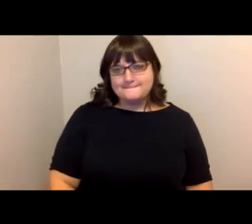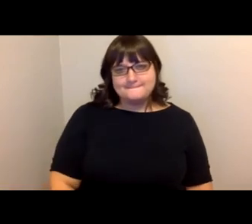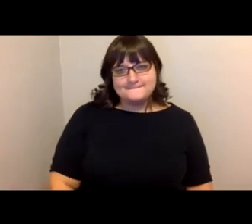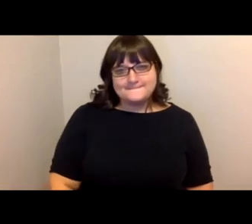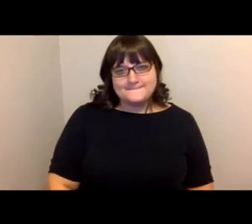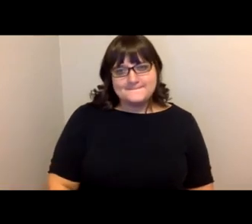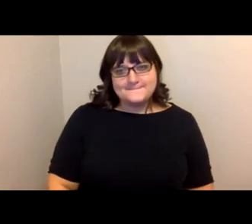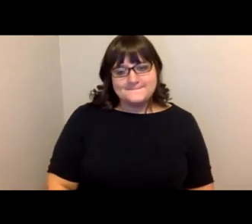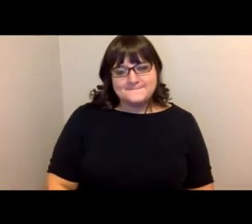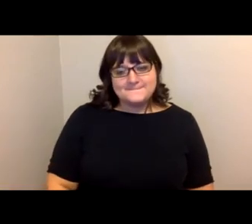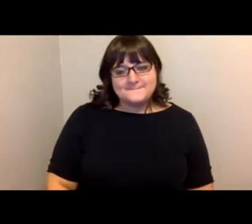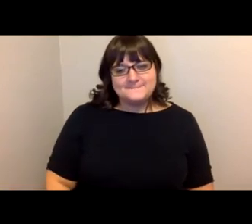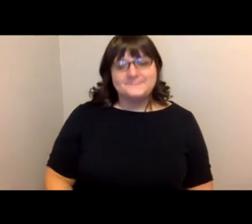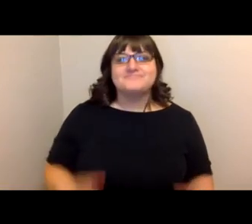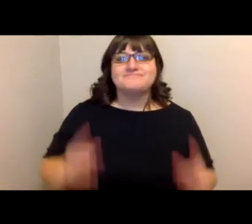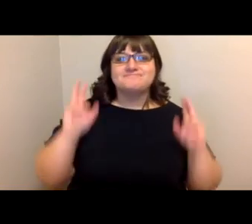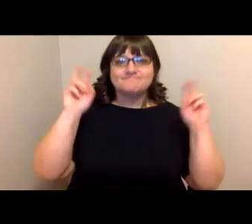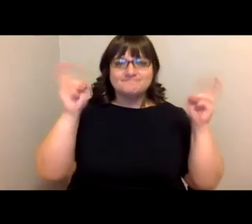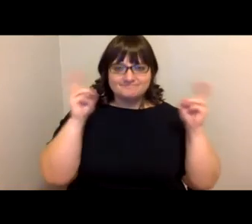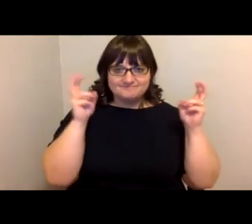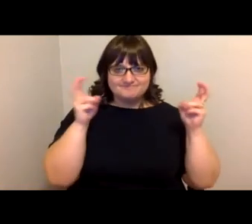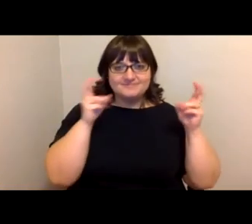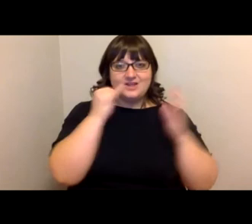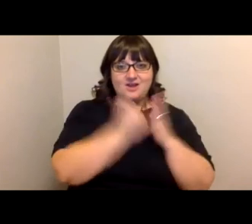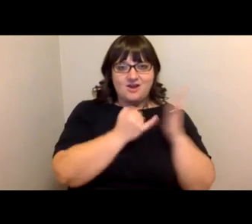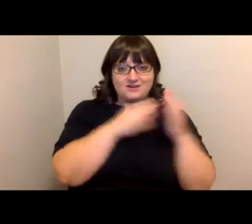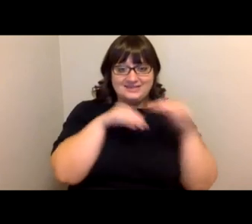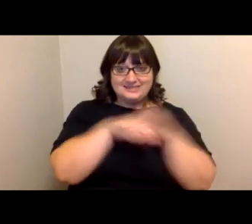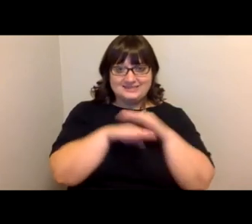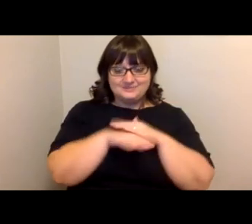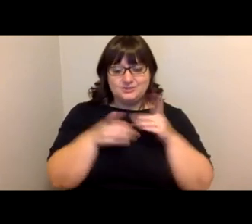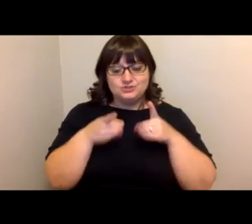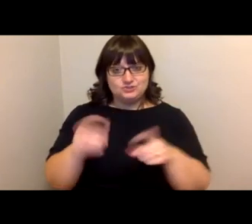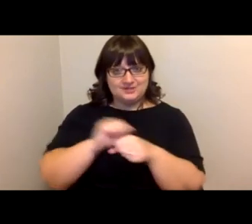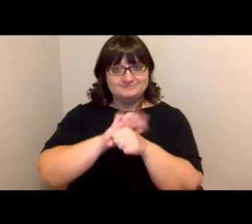so this is art and accessibility amidst a pandemic.